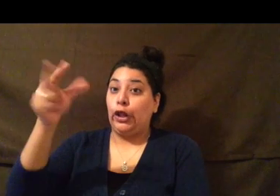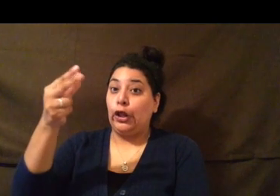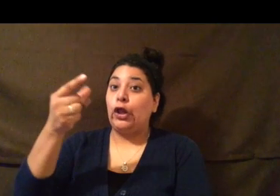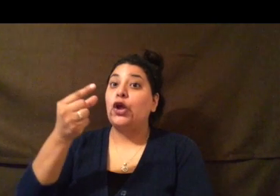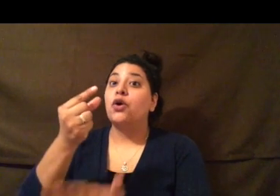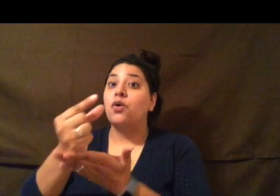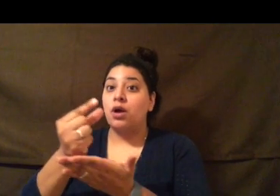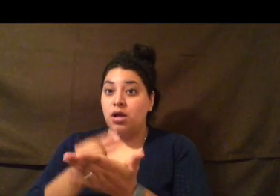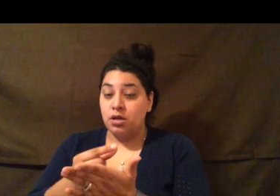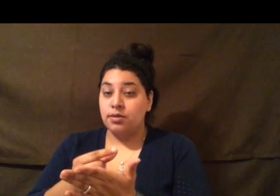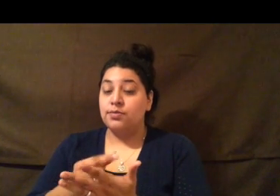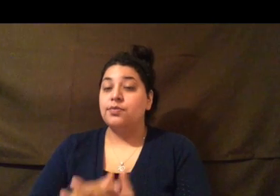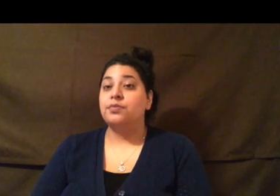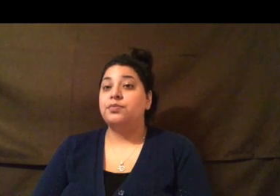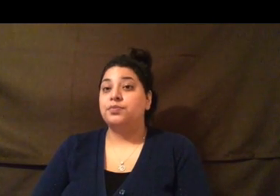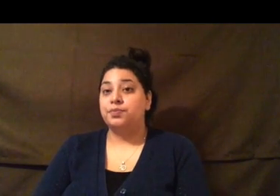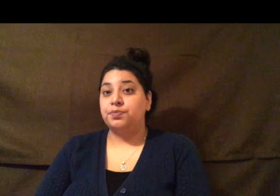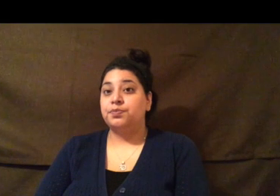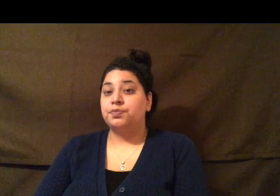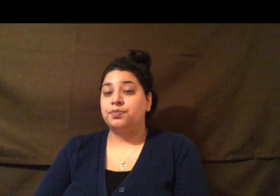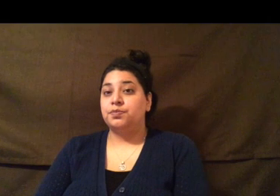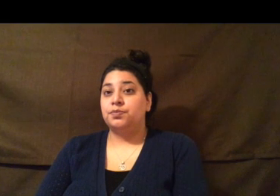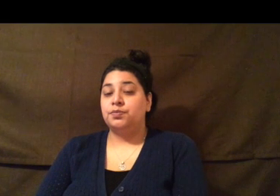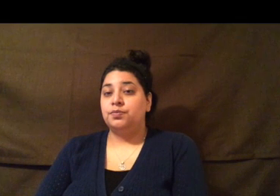in third grade,